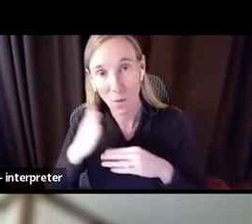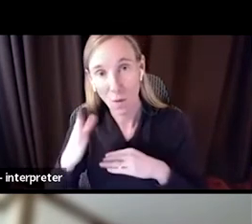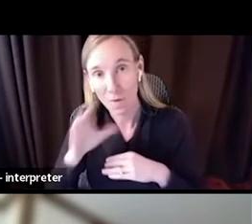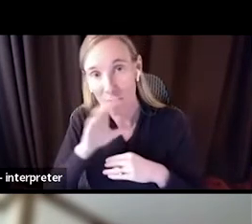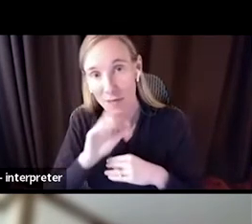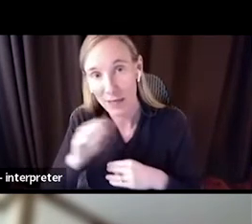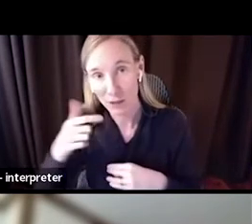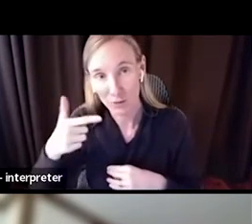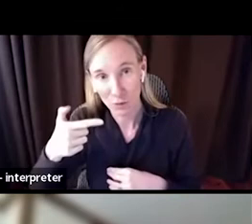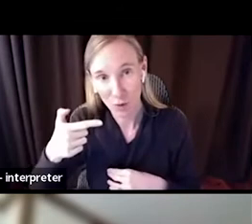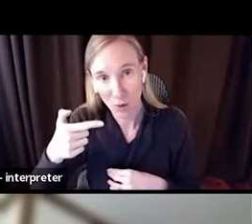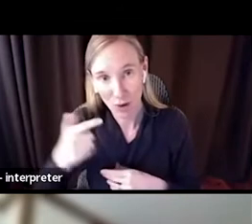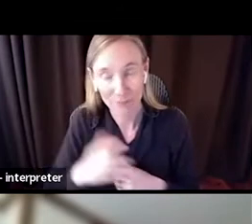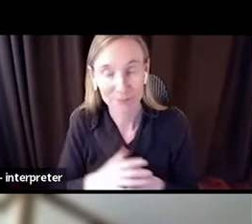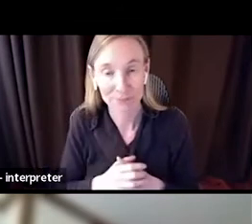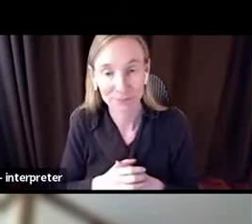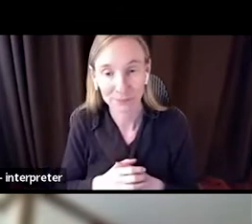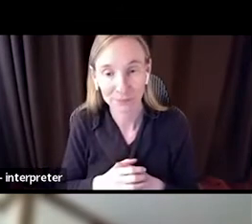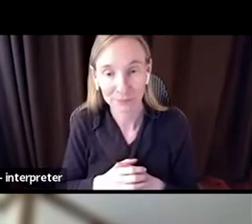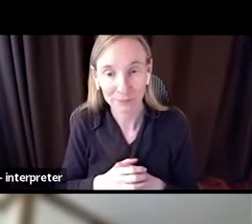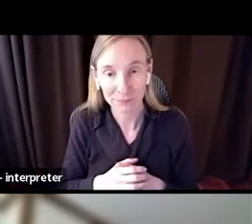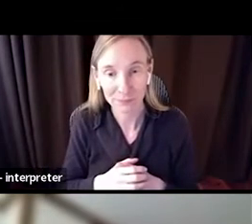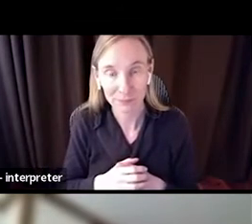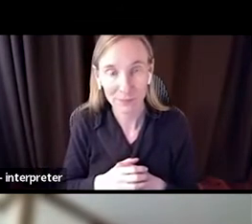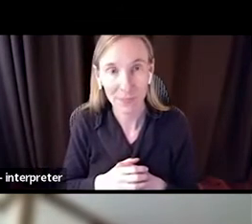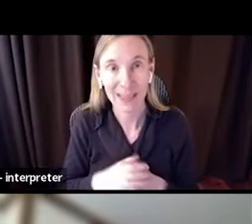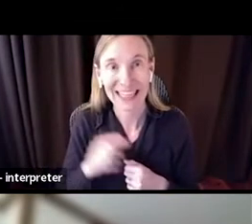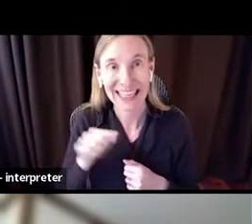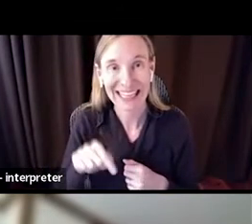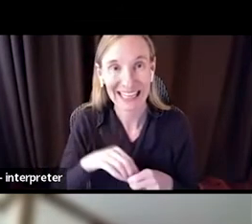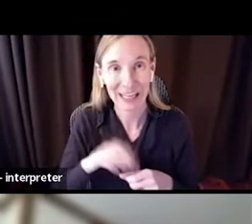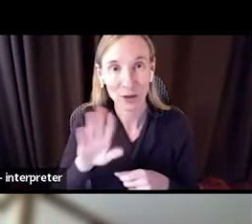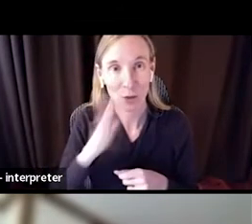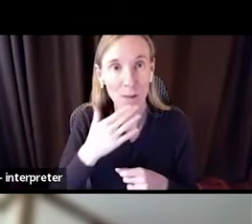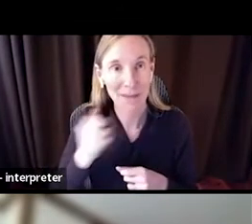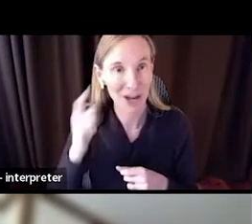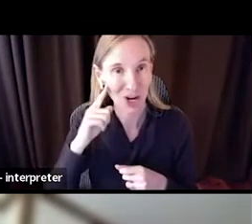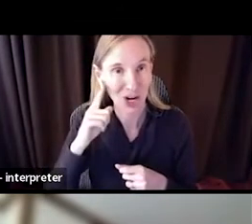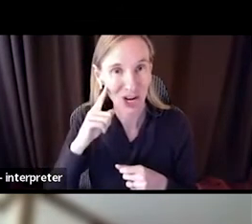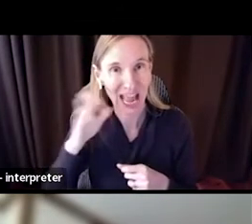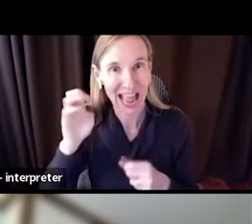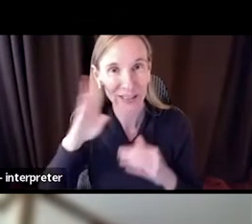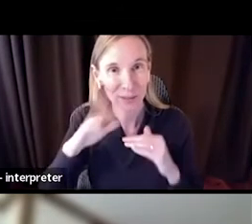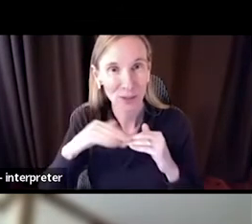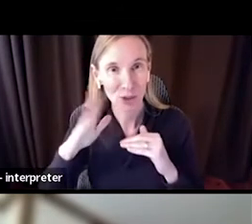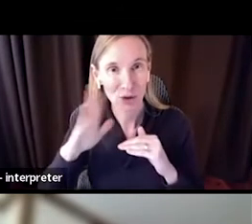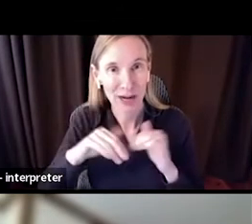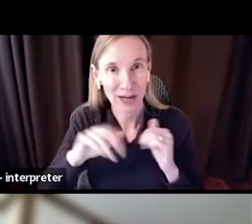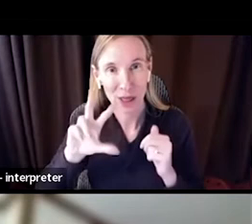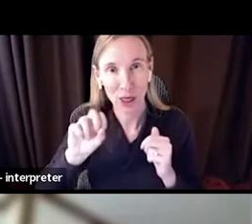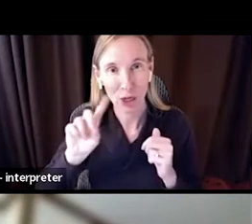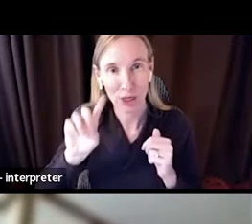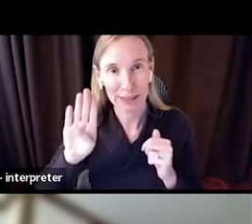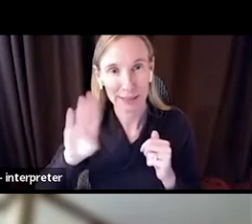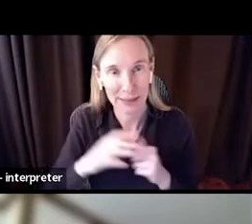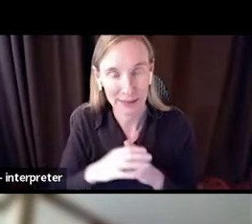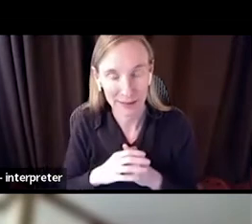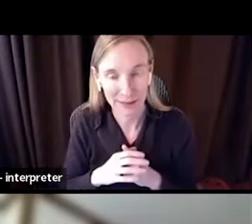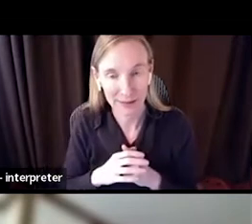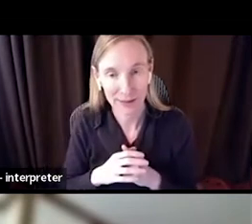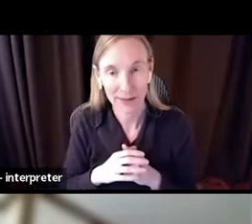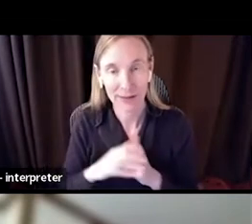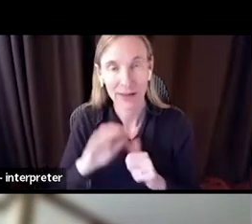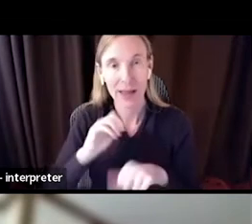the hearing loss in the better ear is greater than 30 decibels and based on an